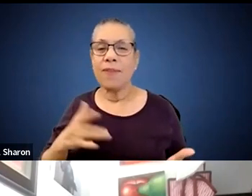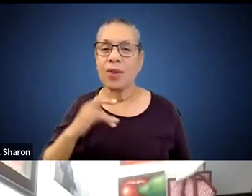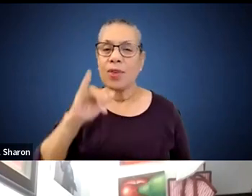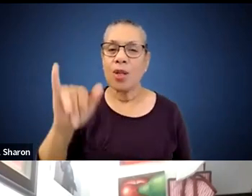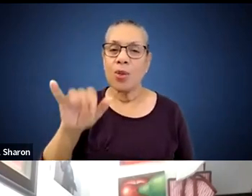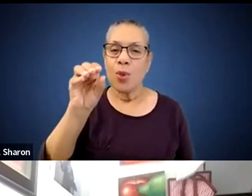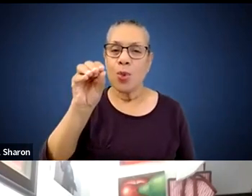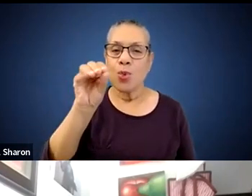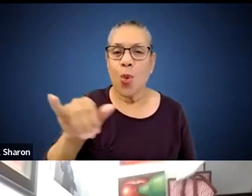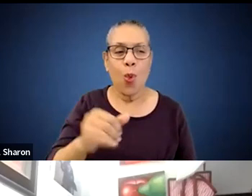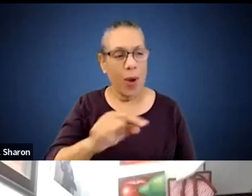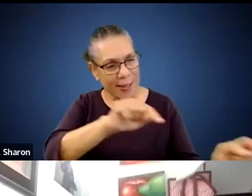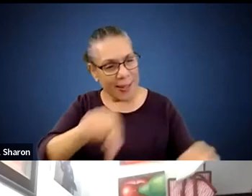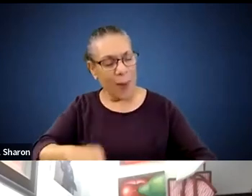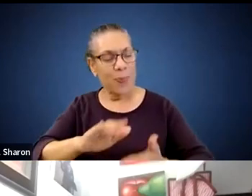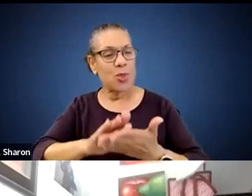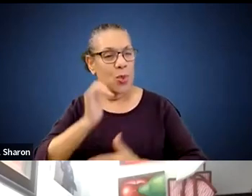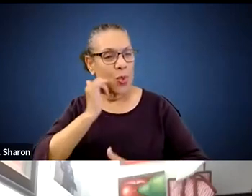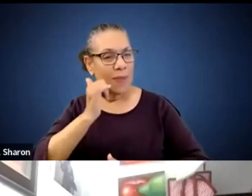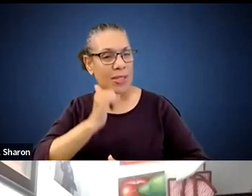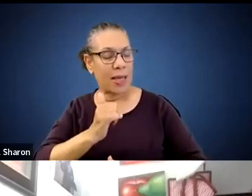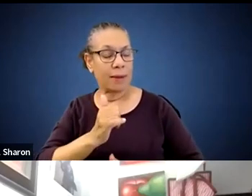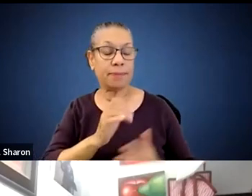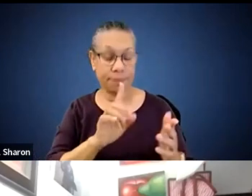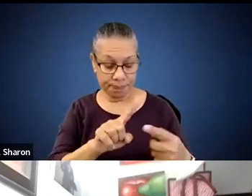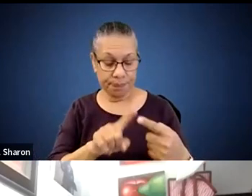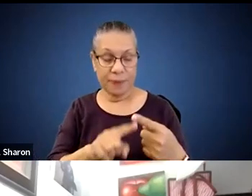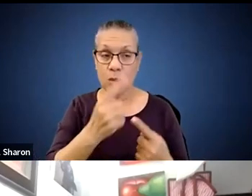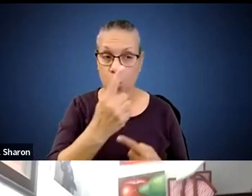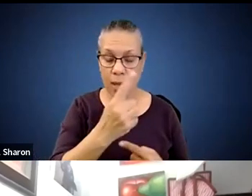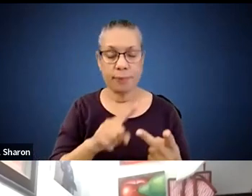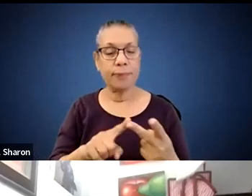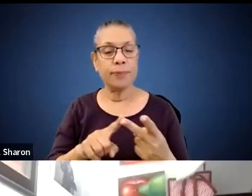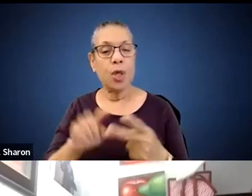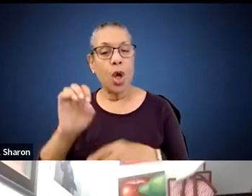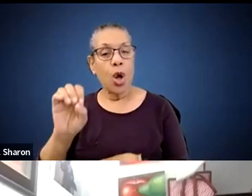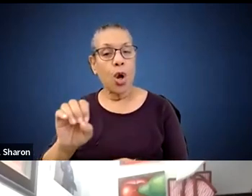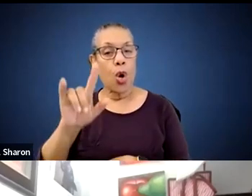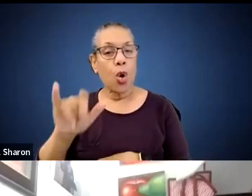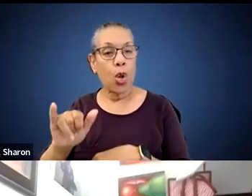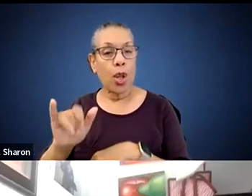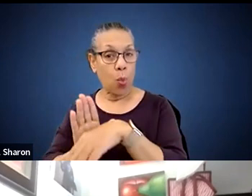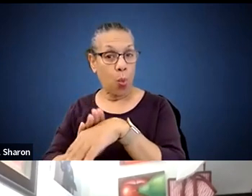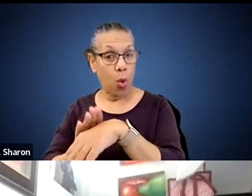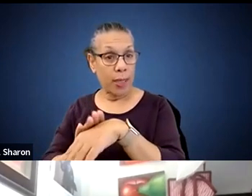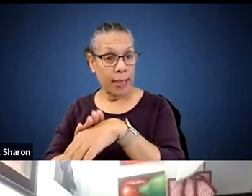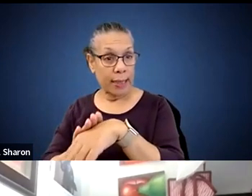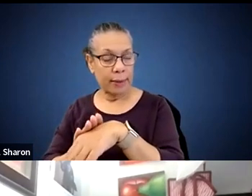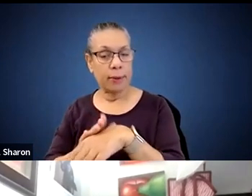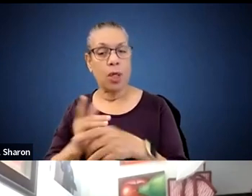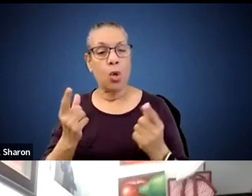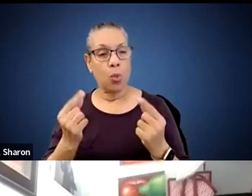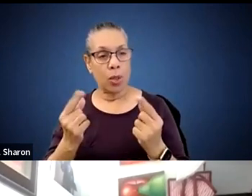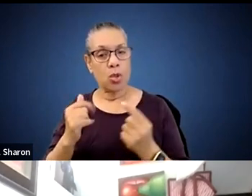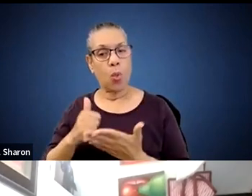and coming to school every day and find that connection as it relates to early warning indicators part of the process that we're helping